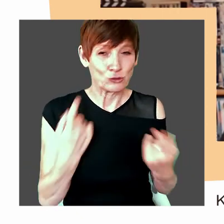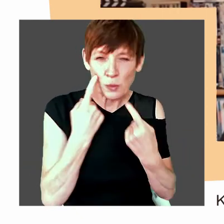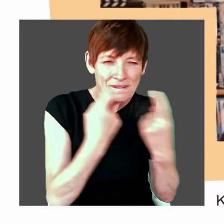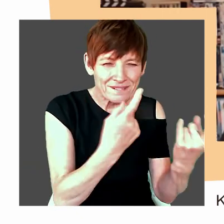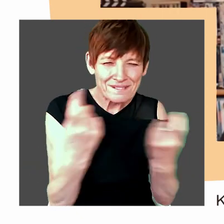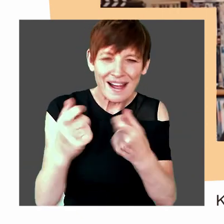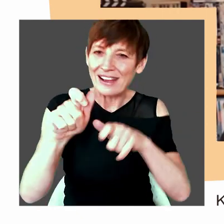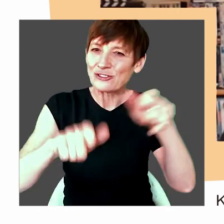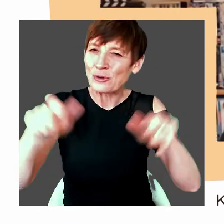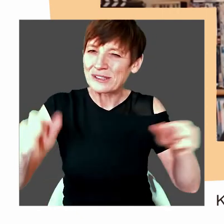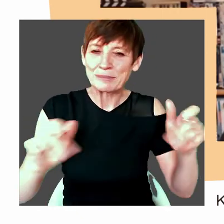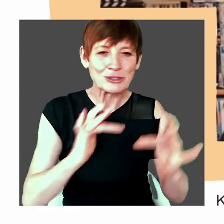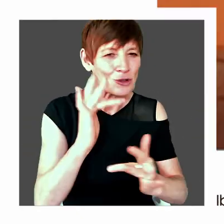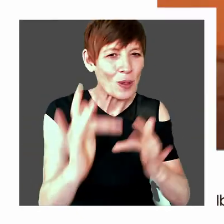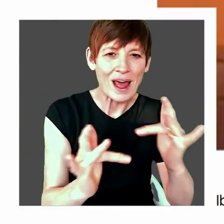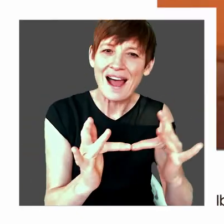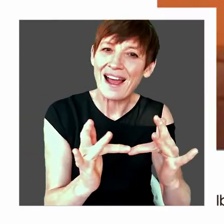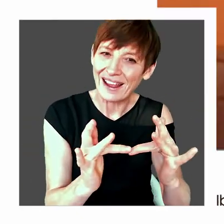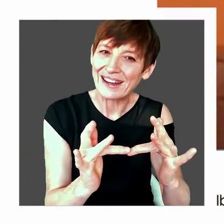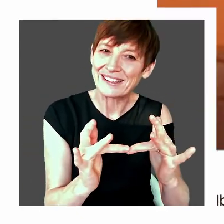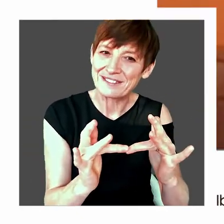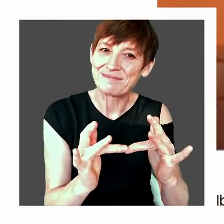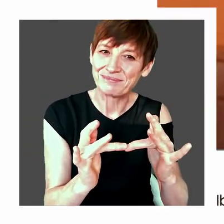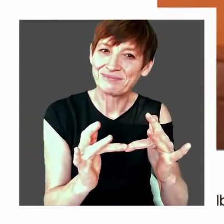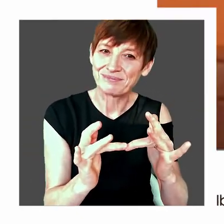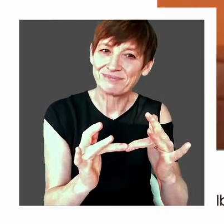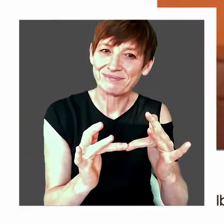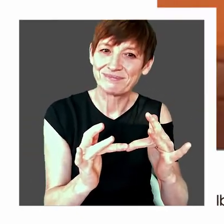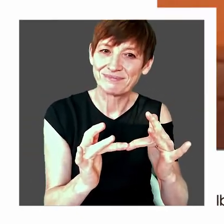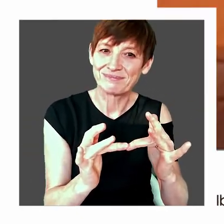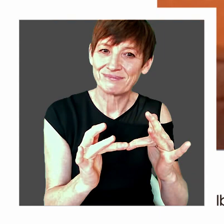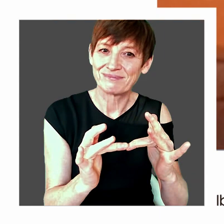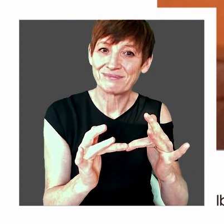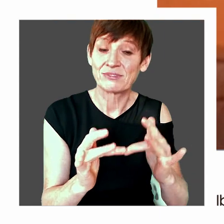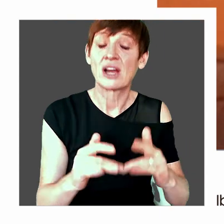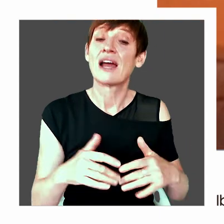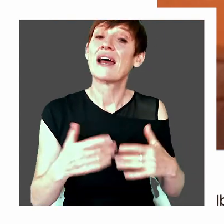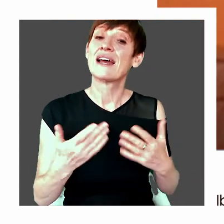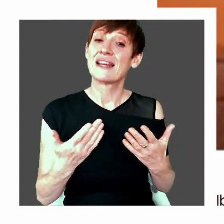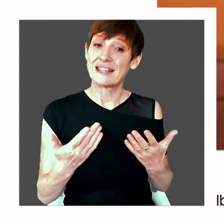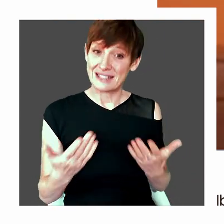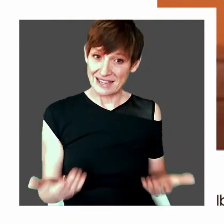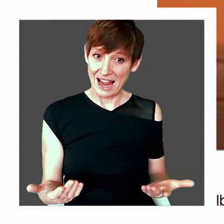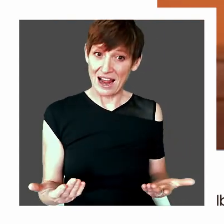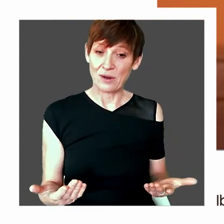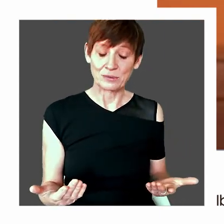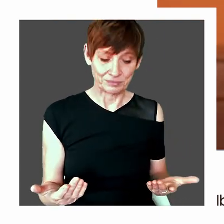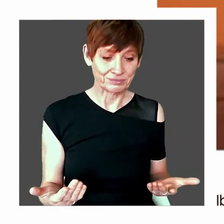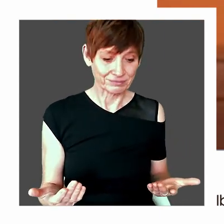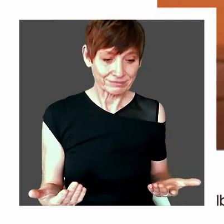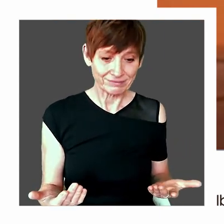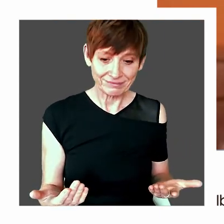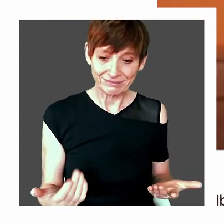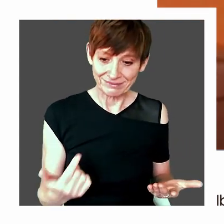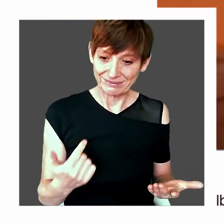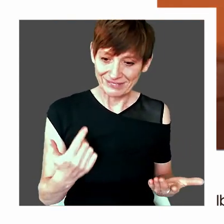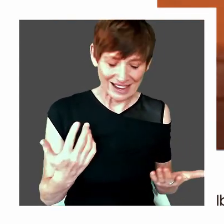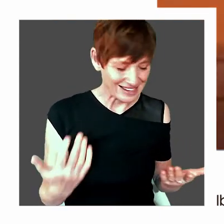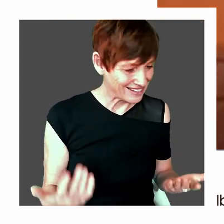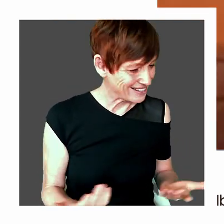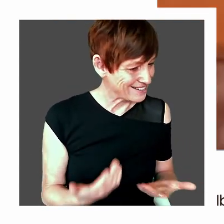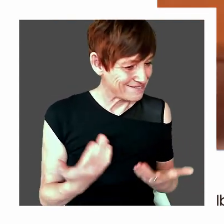and doing all this stuff. And now I'm having to get staff together because the scale